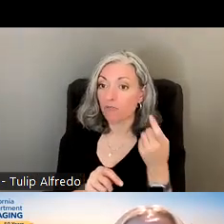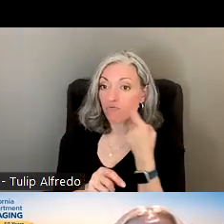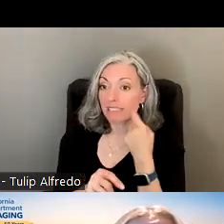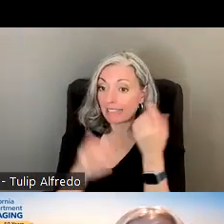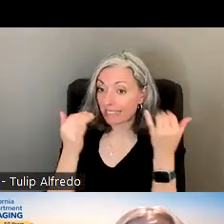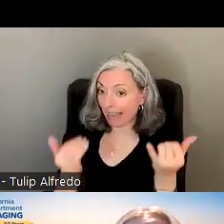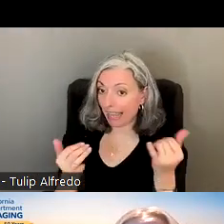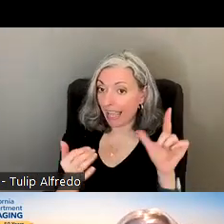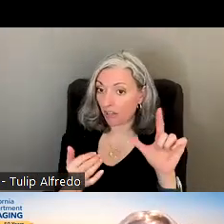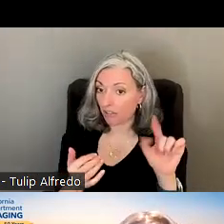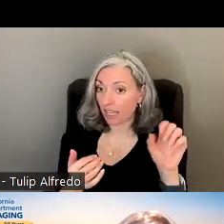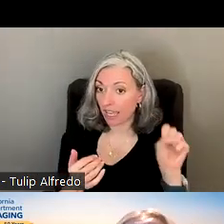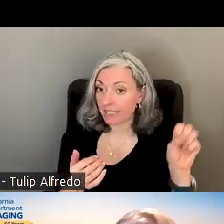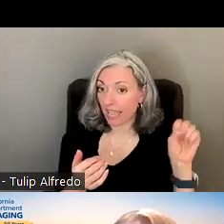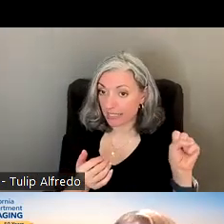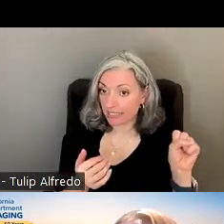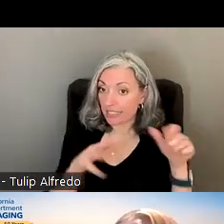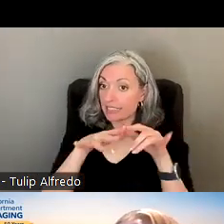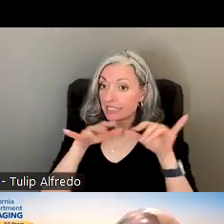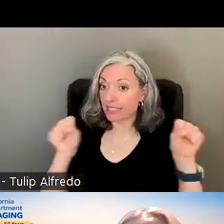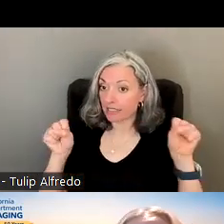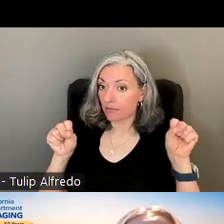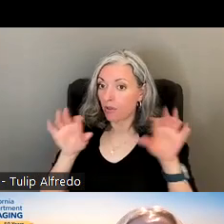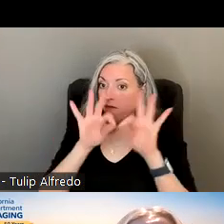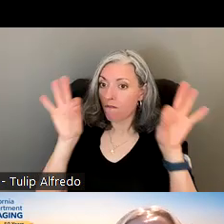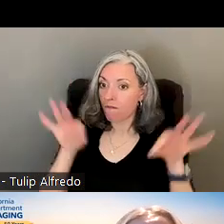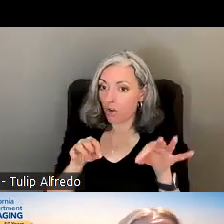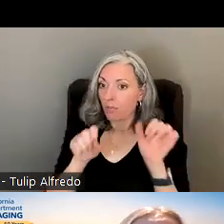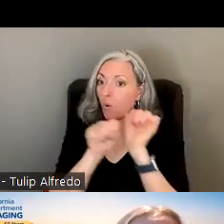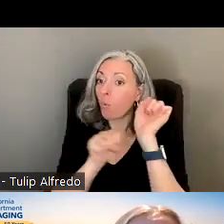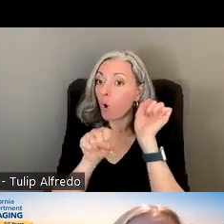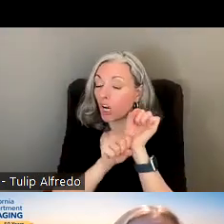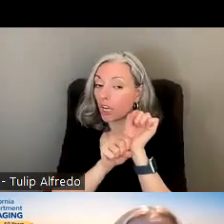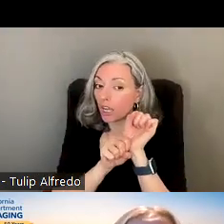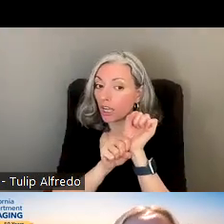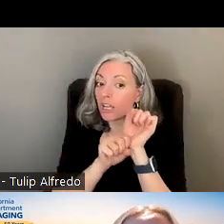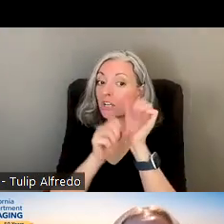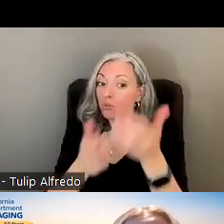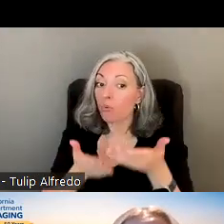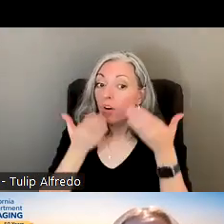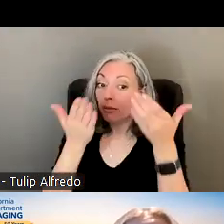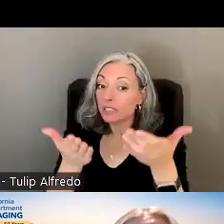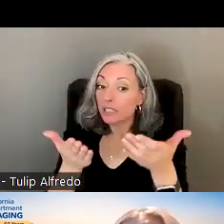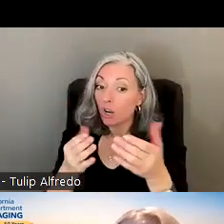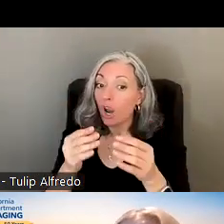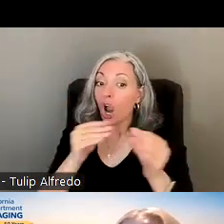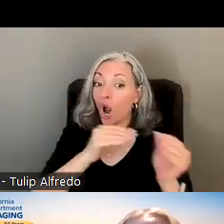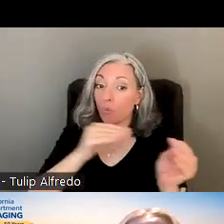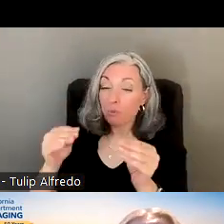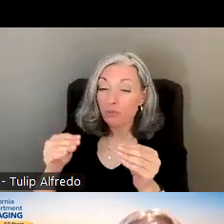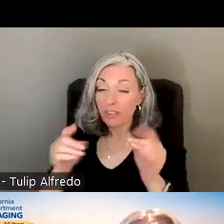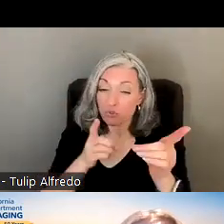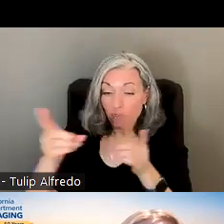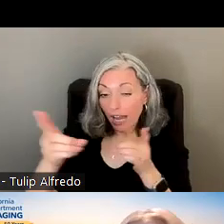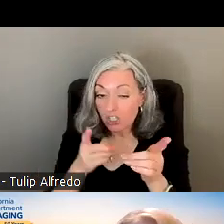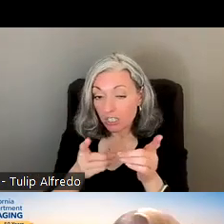about the LTSS systems framework. So when we put forth recommendations, are we moving in a direction of